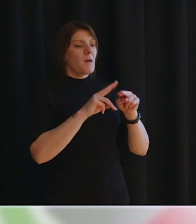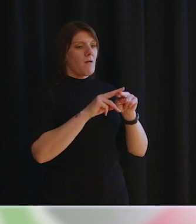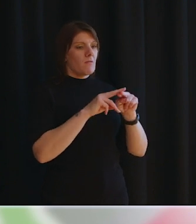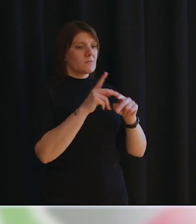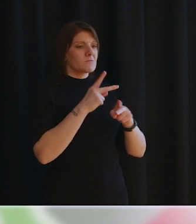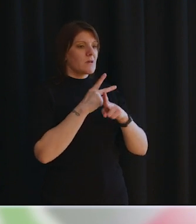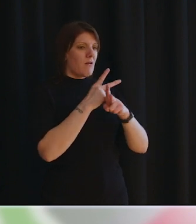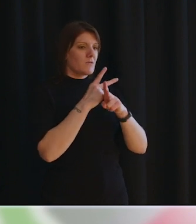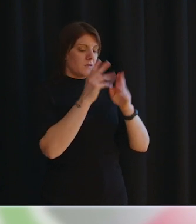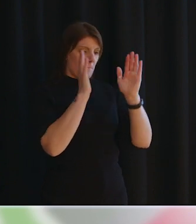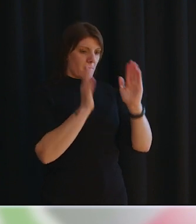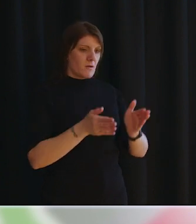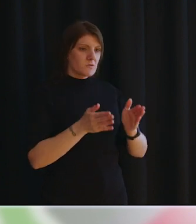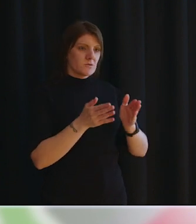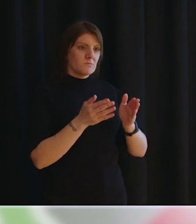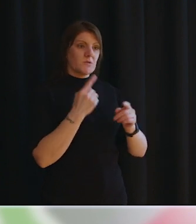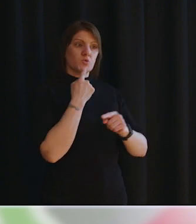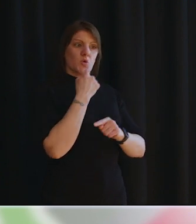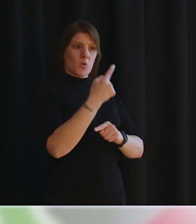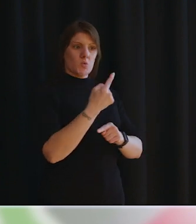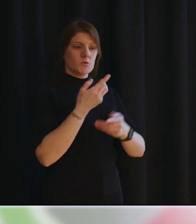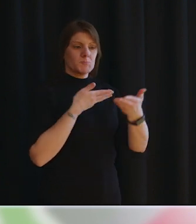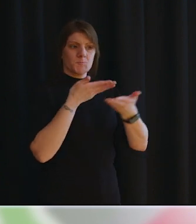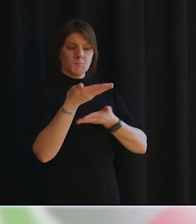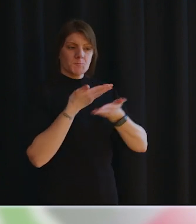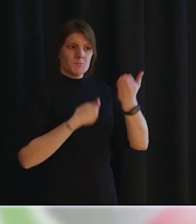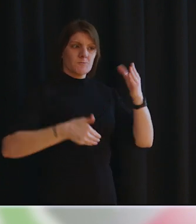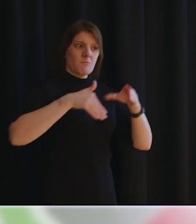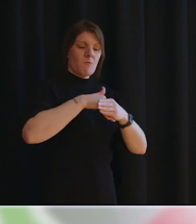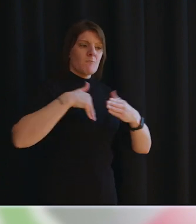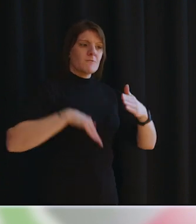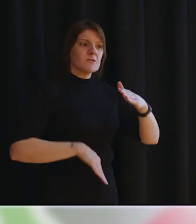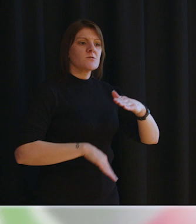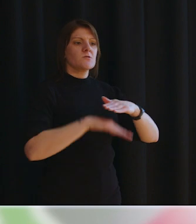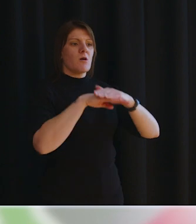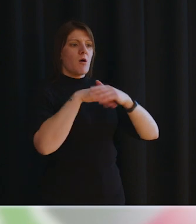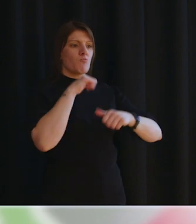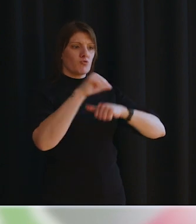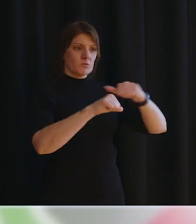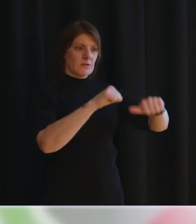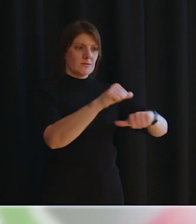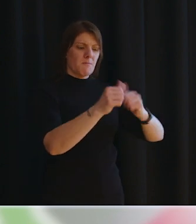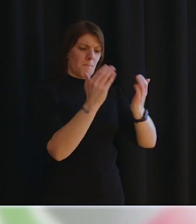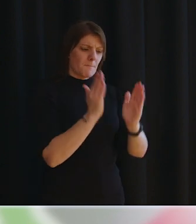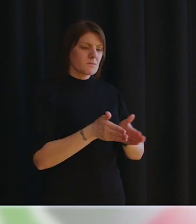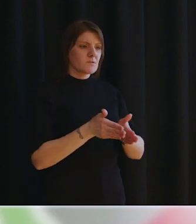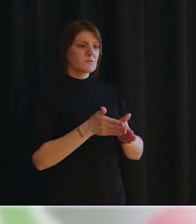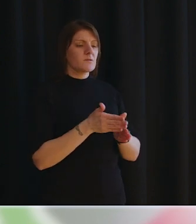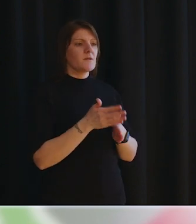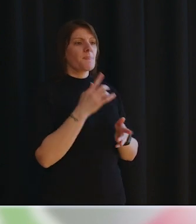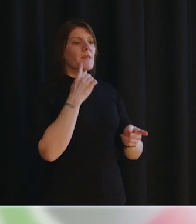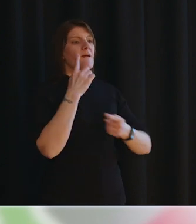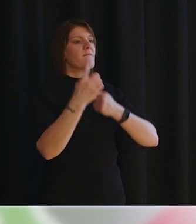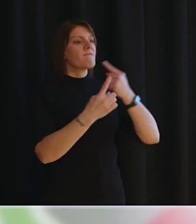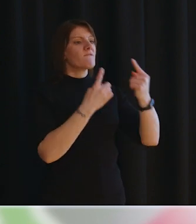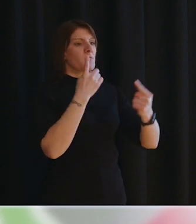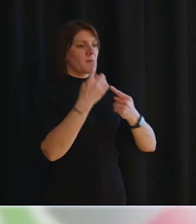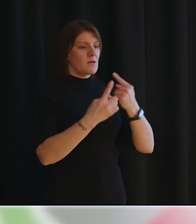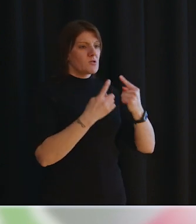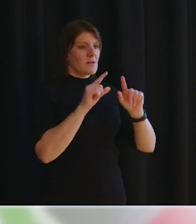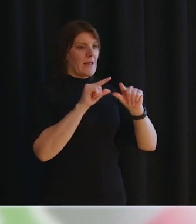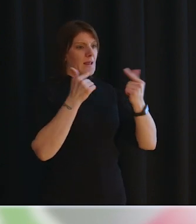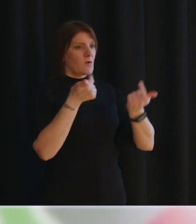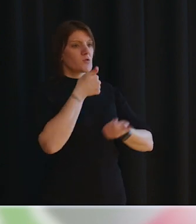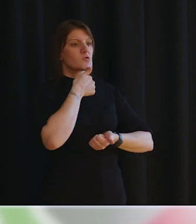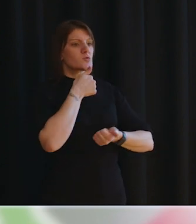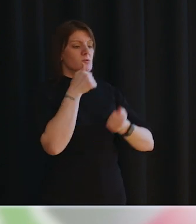must be consulted and involved throughout the whole process. And that the information language used must be accessible to